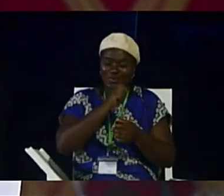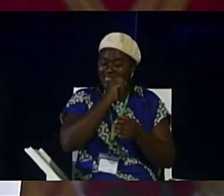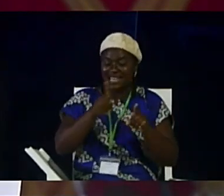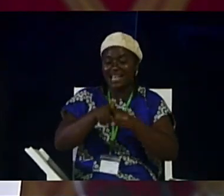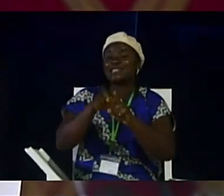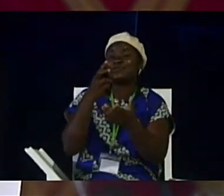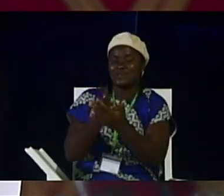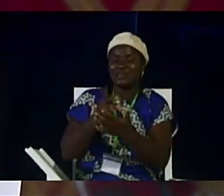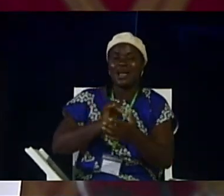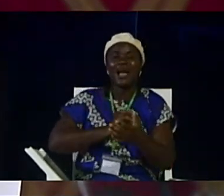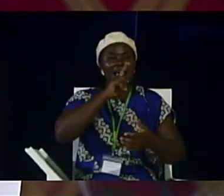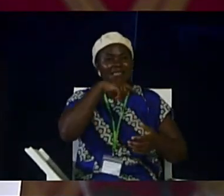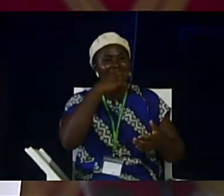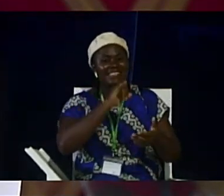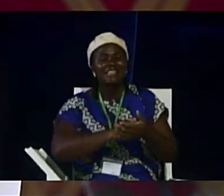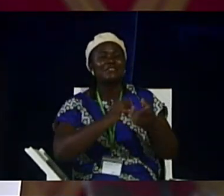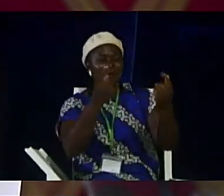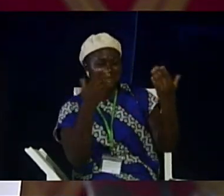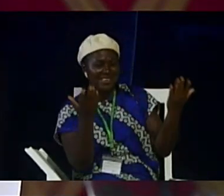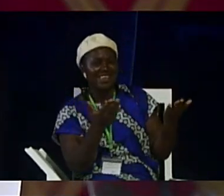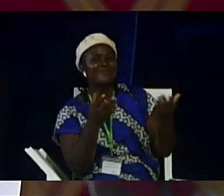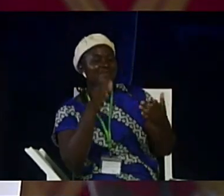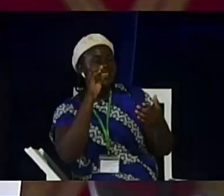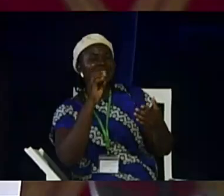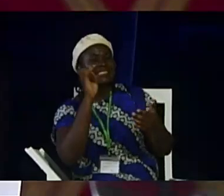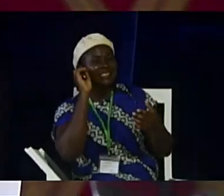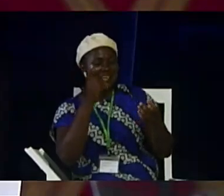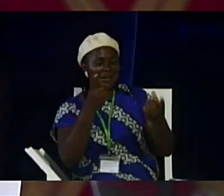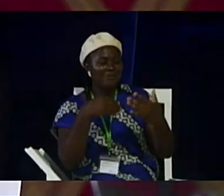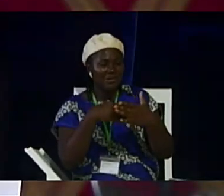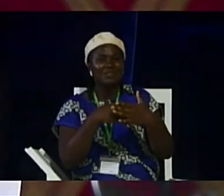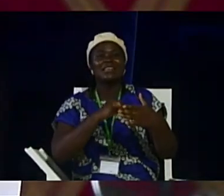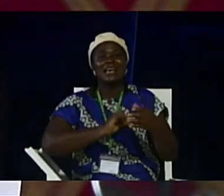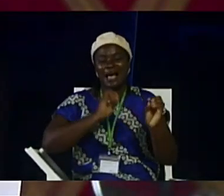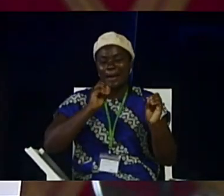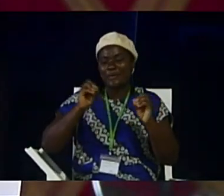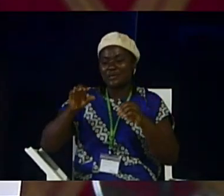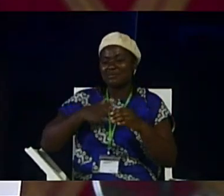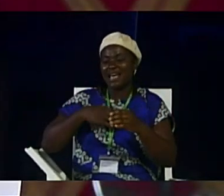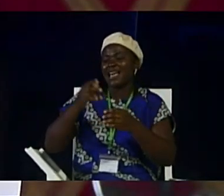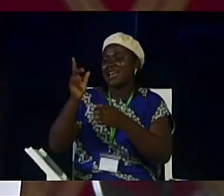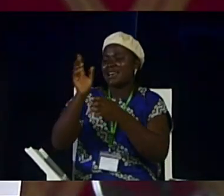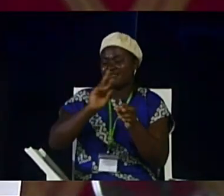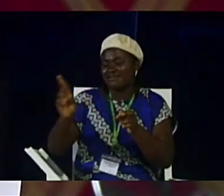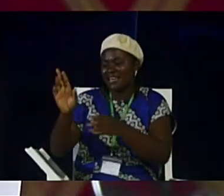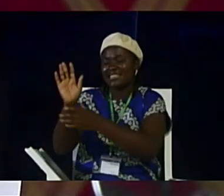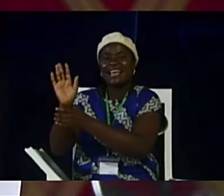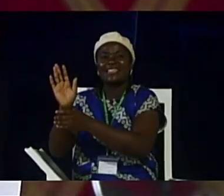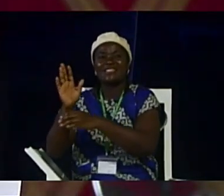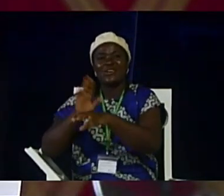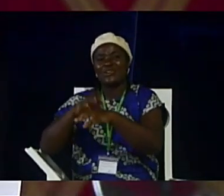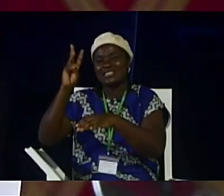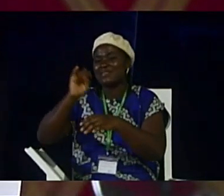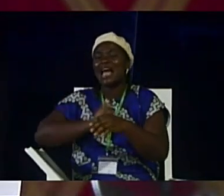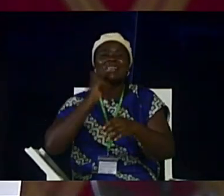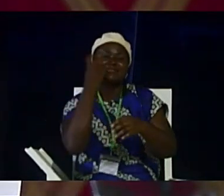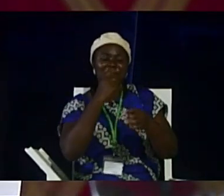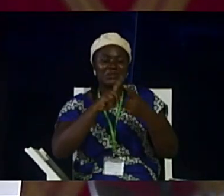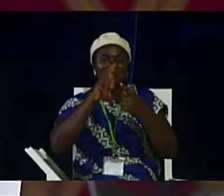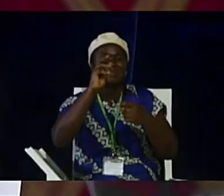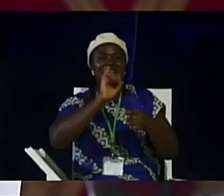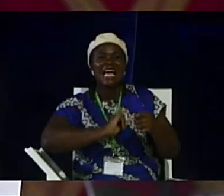I said, come here, please. And he came close. I put my right hand on his stomach, and I spoke to him, and I